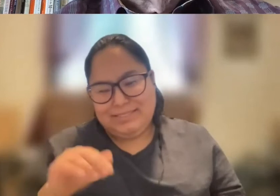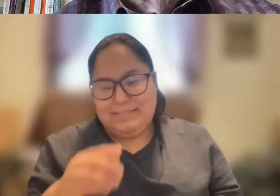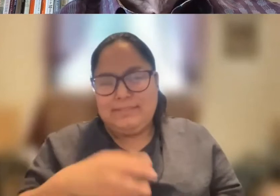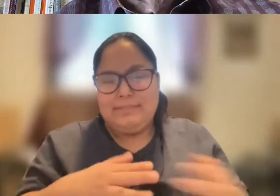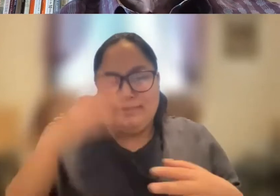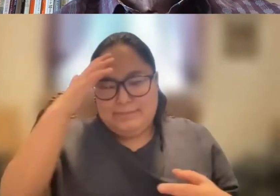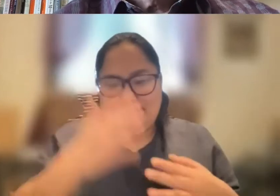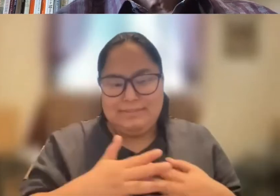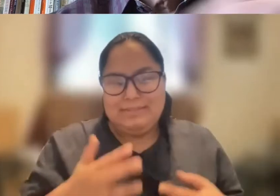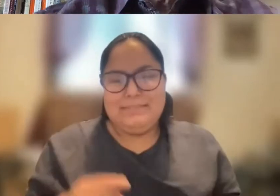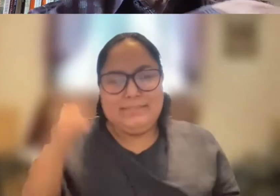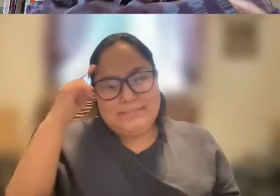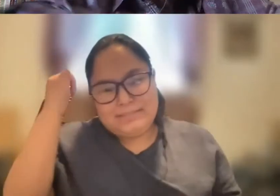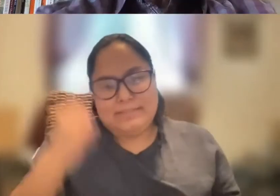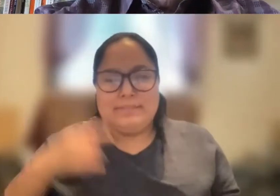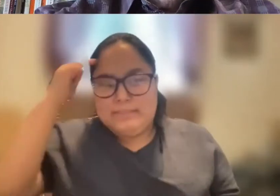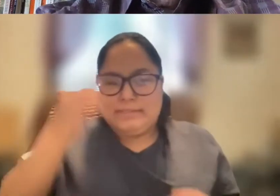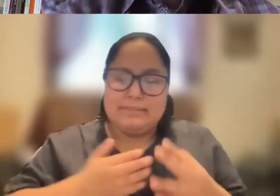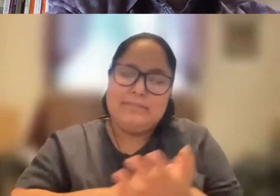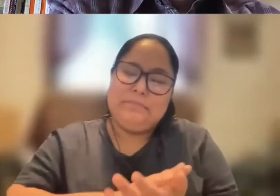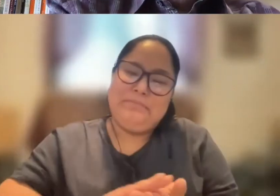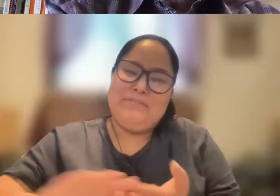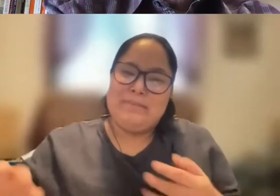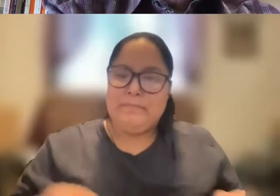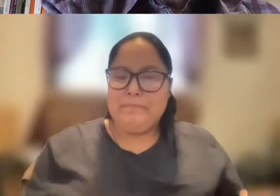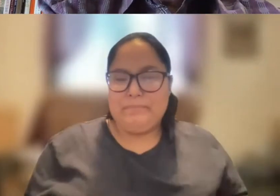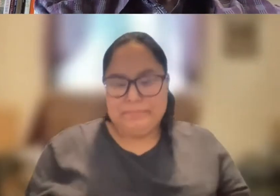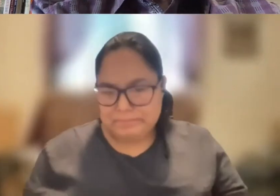that idea, everything just went so smoothly.